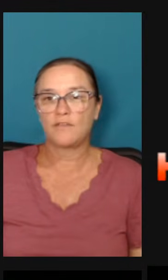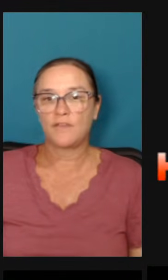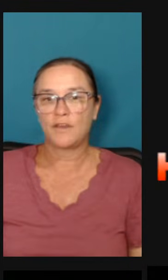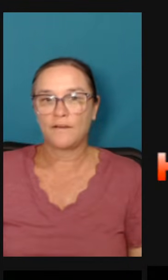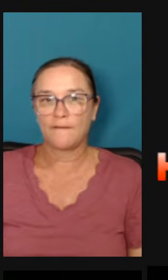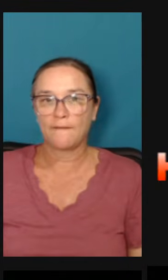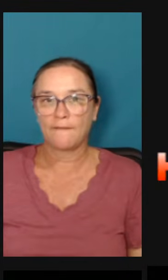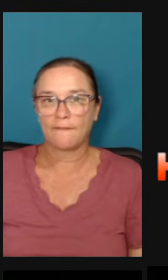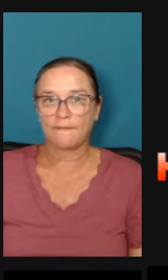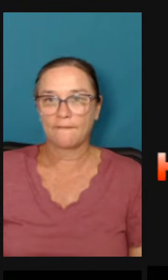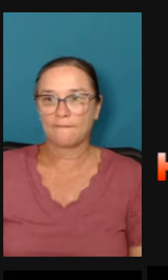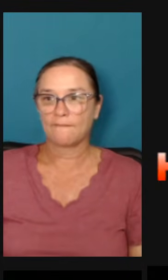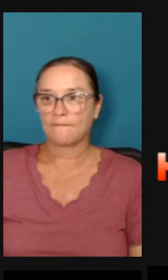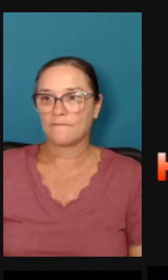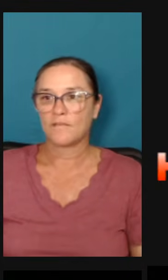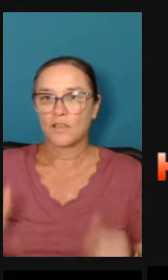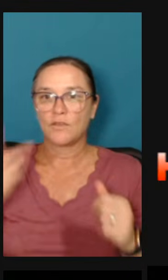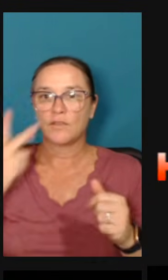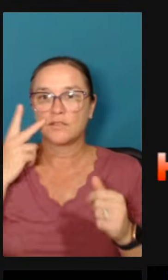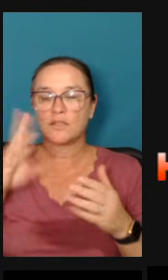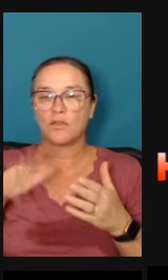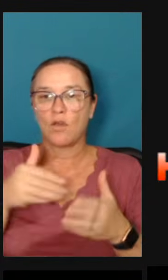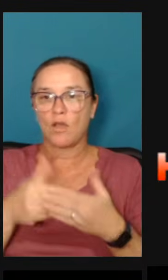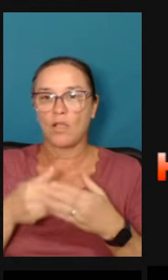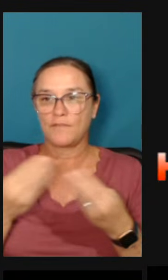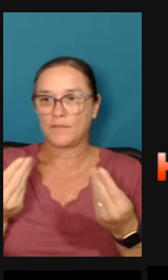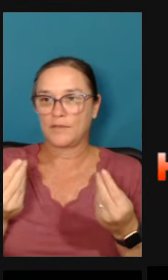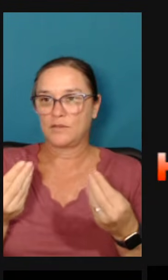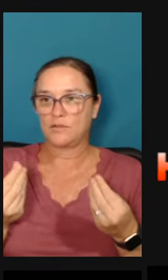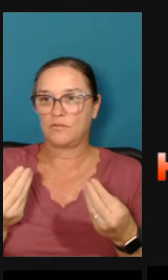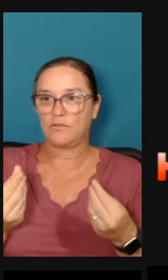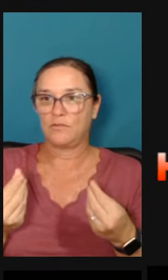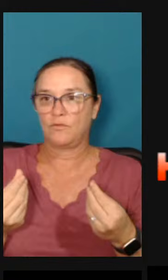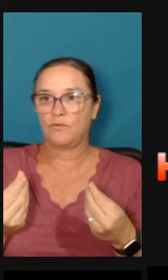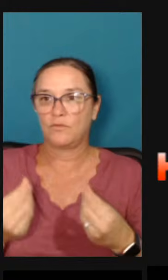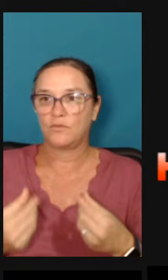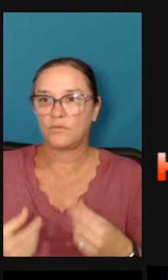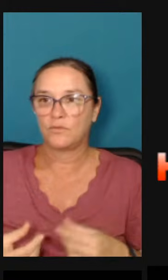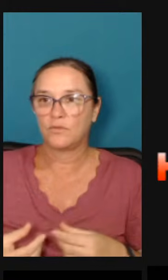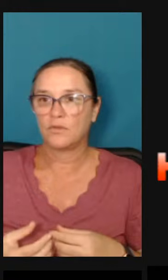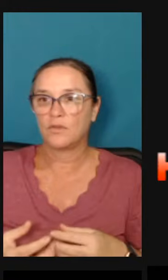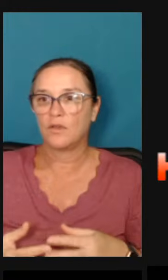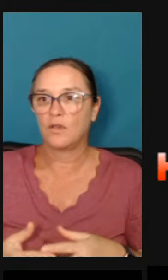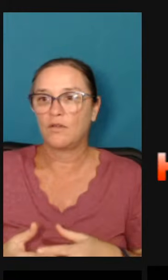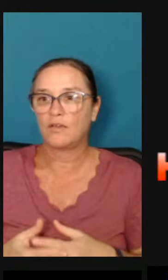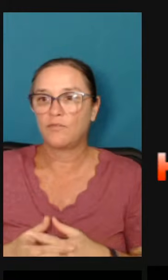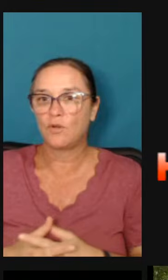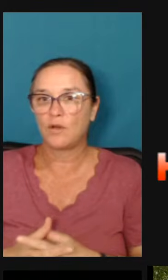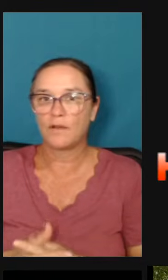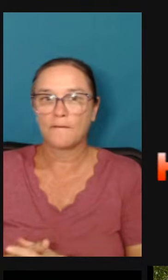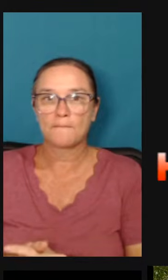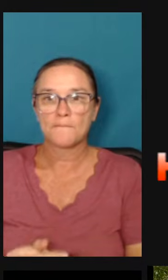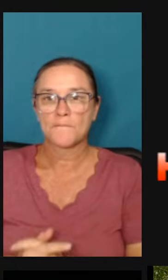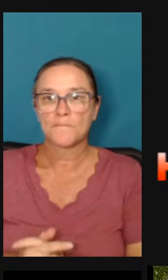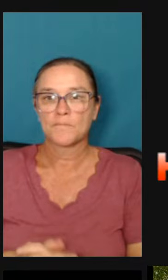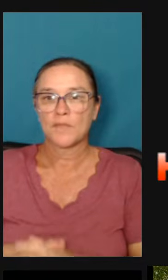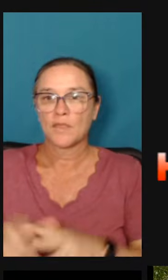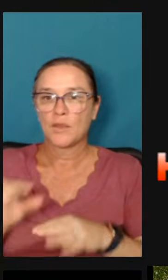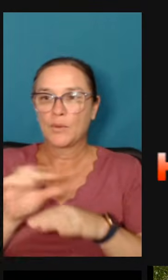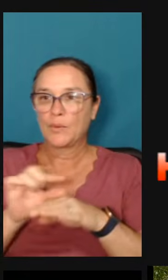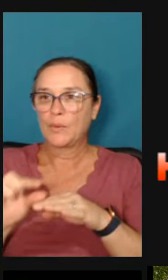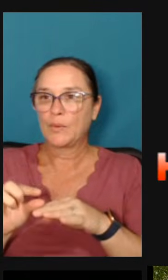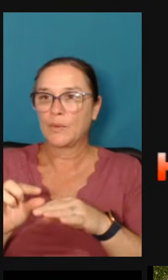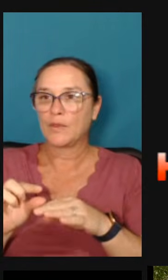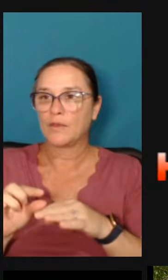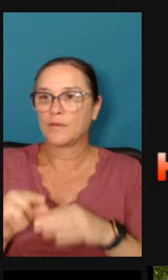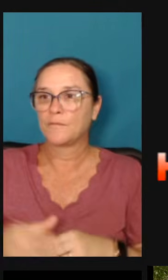material gathered up and didn't really stick that well. It's a dusting that happens.